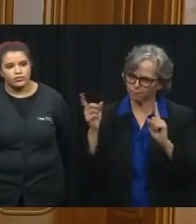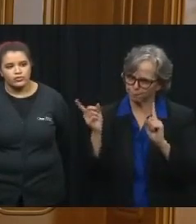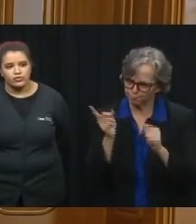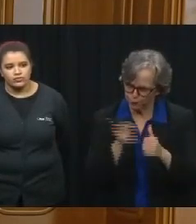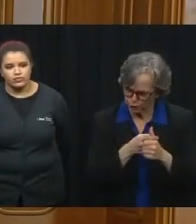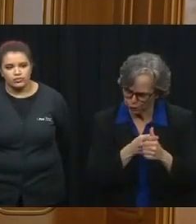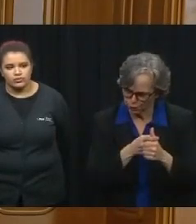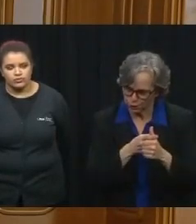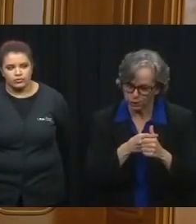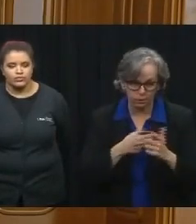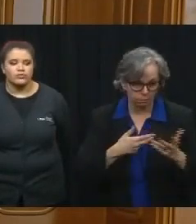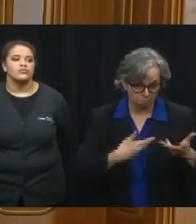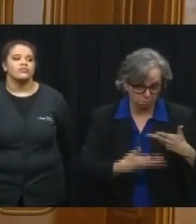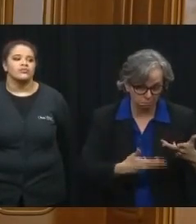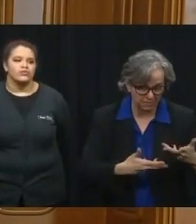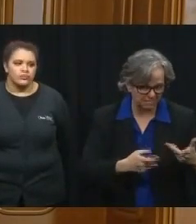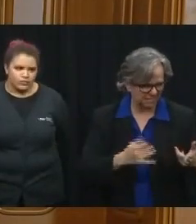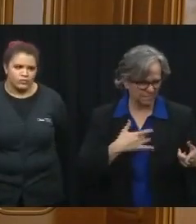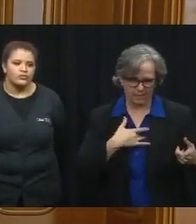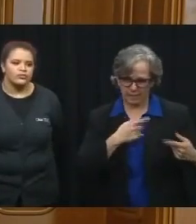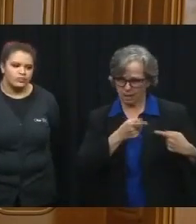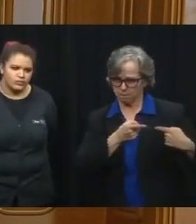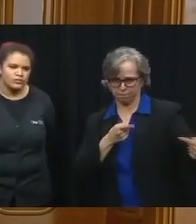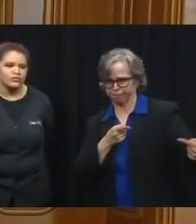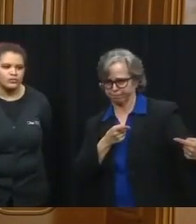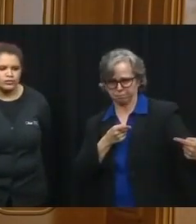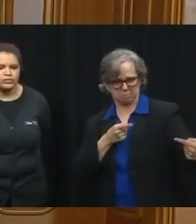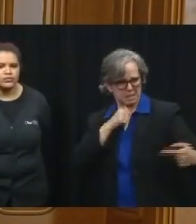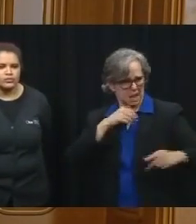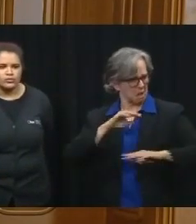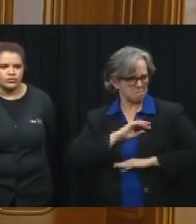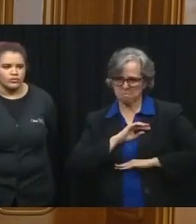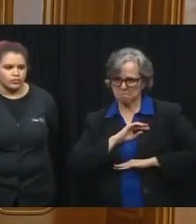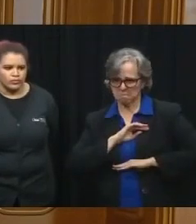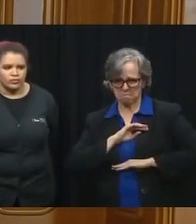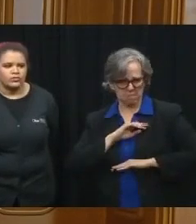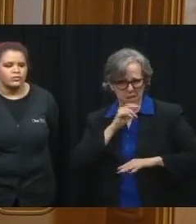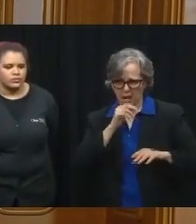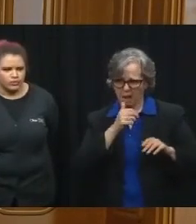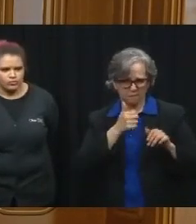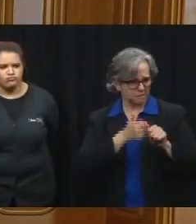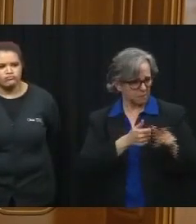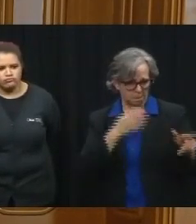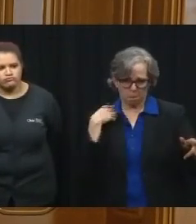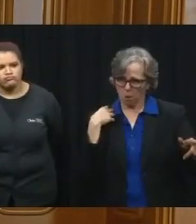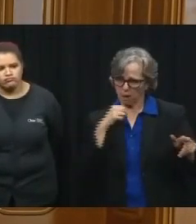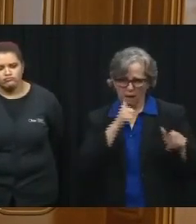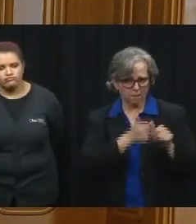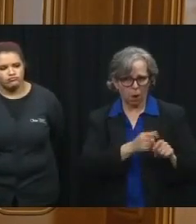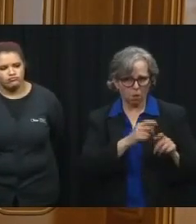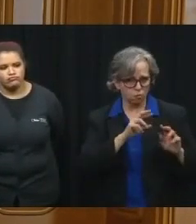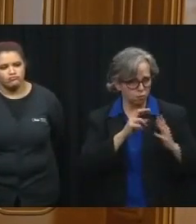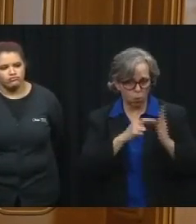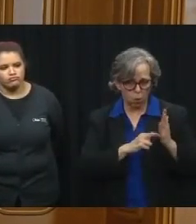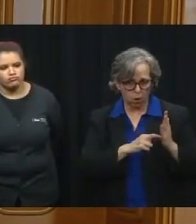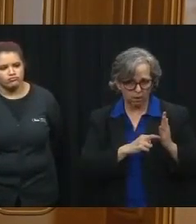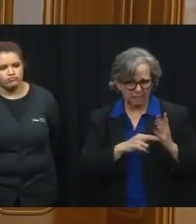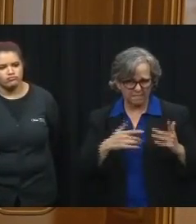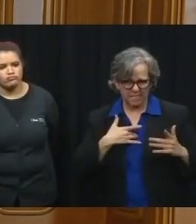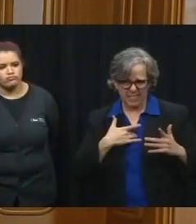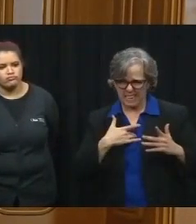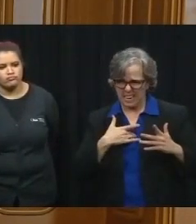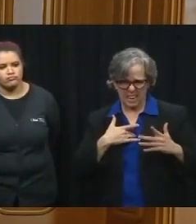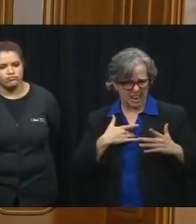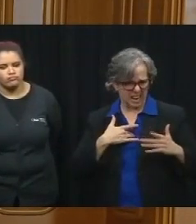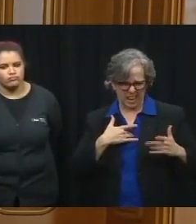not getting that satisfaction and think that these rules are being violated to their detriment, their health detriment, they